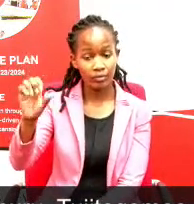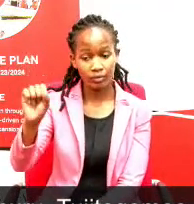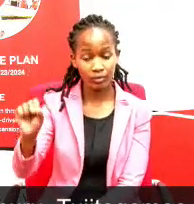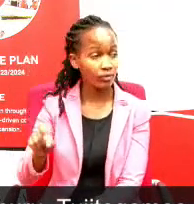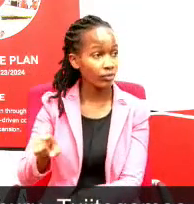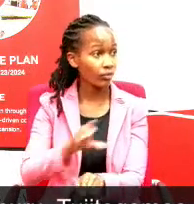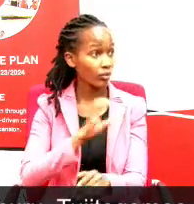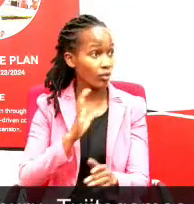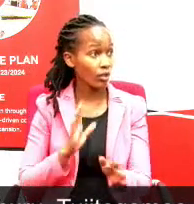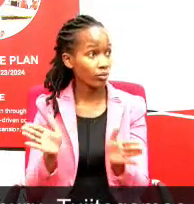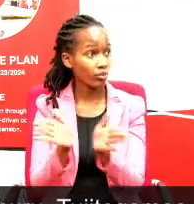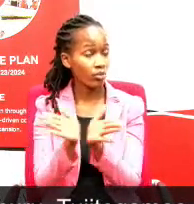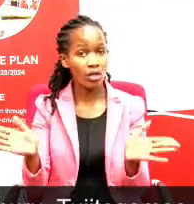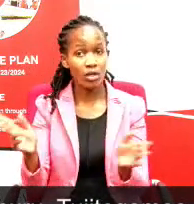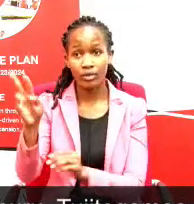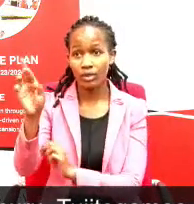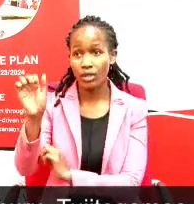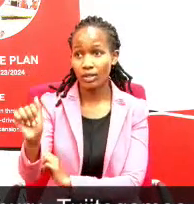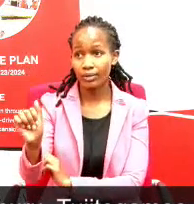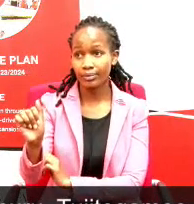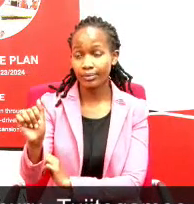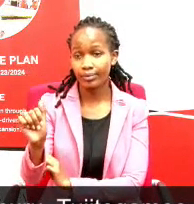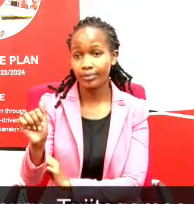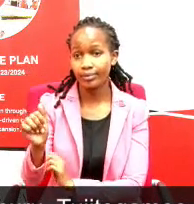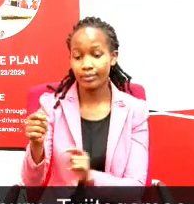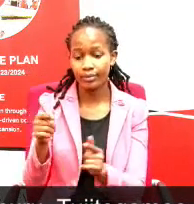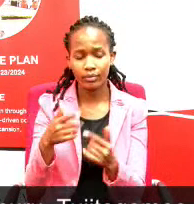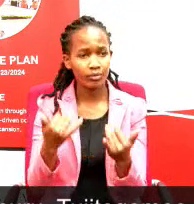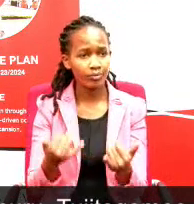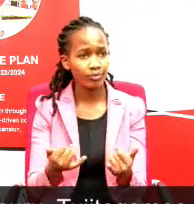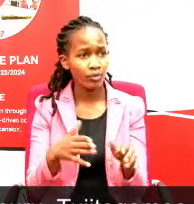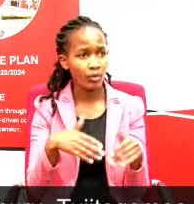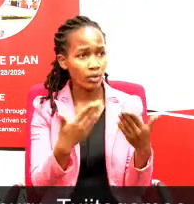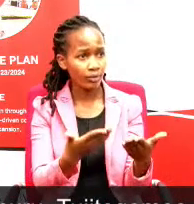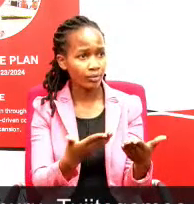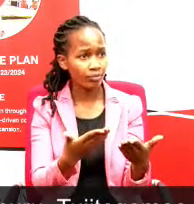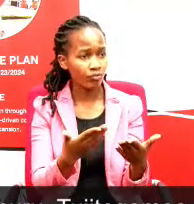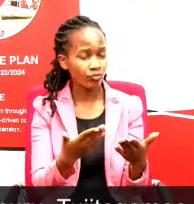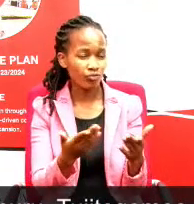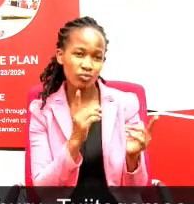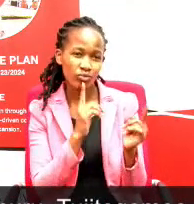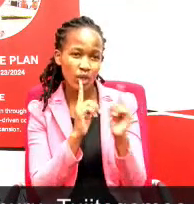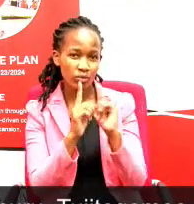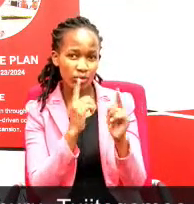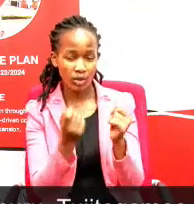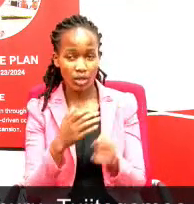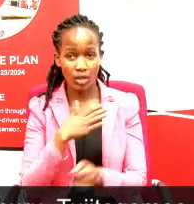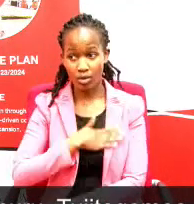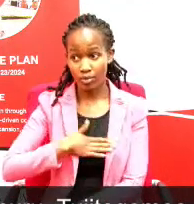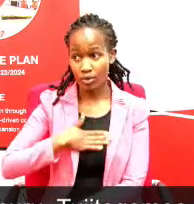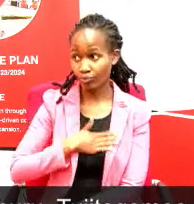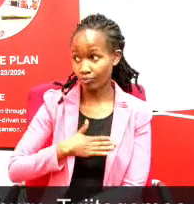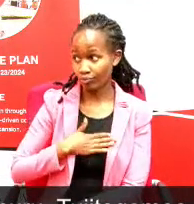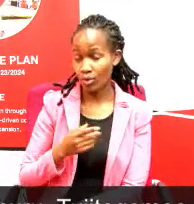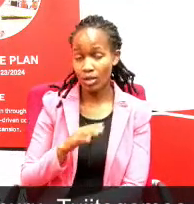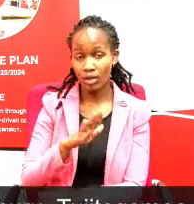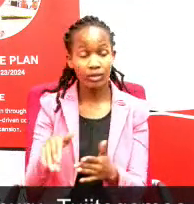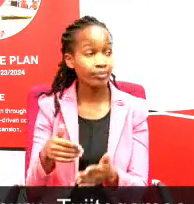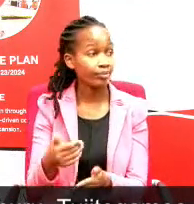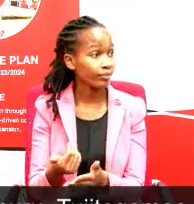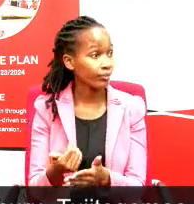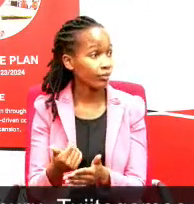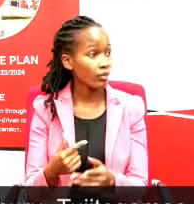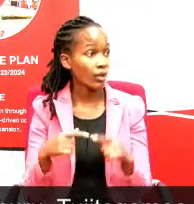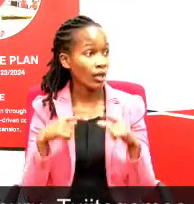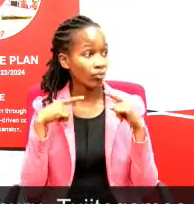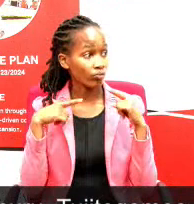and the Commissioner General for KRA to present a small token of appreciation to our chief